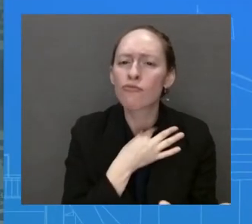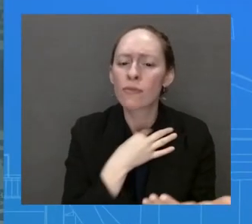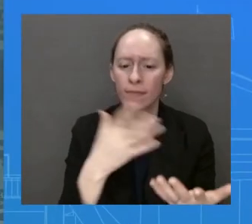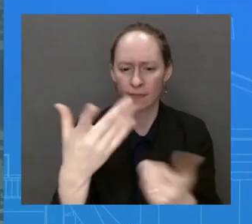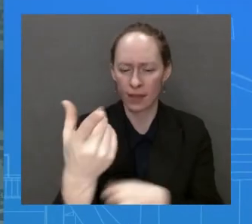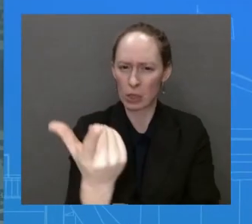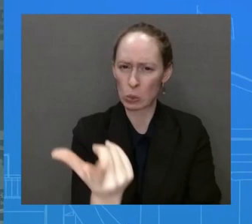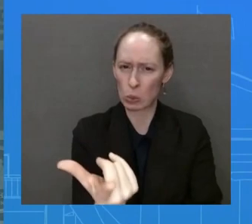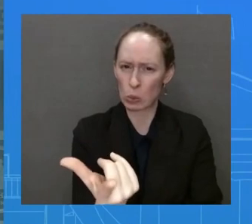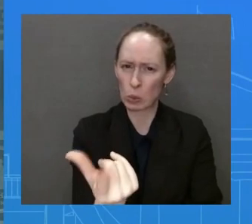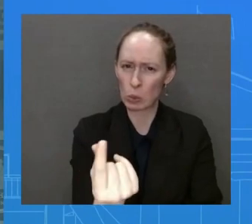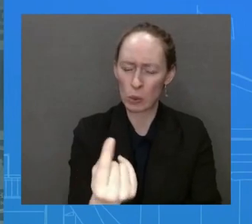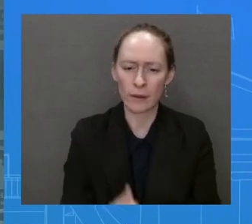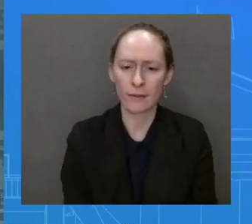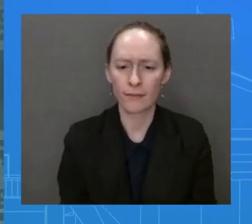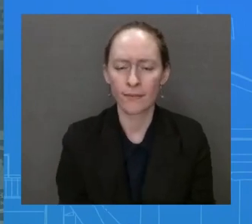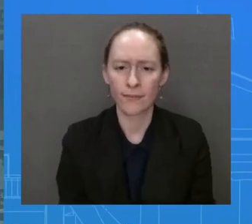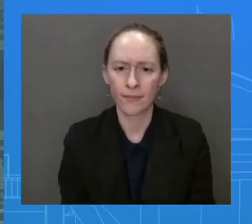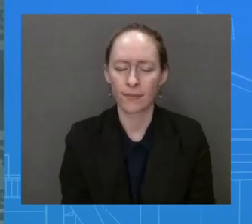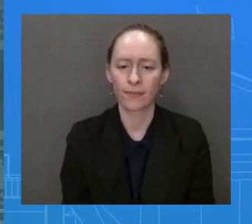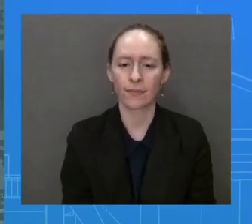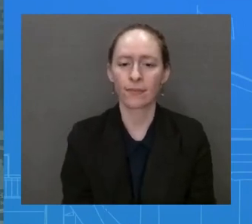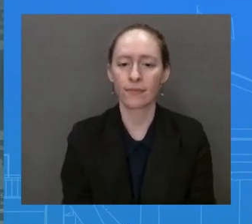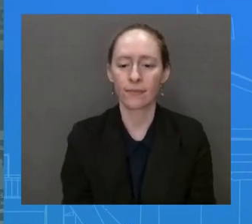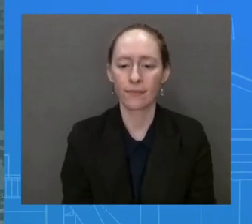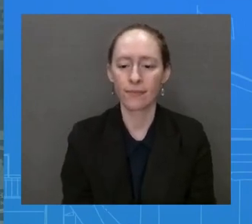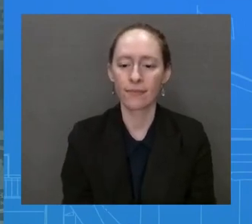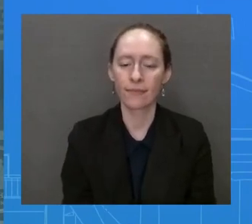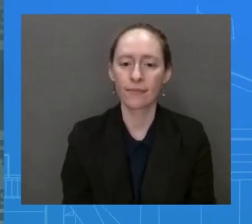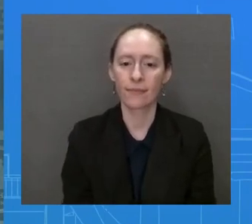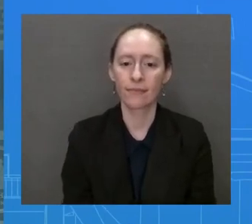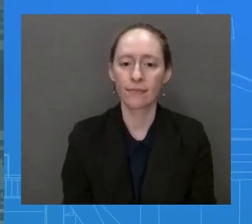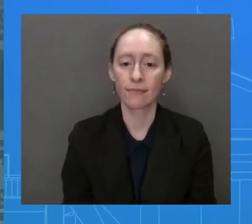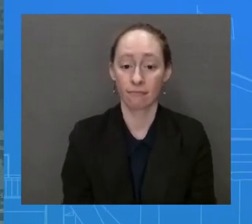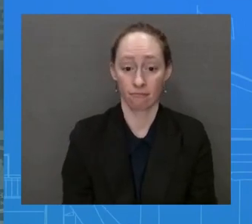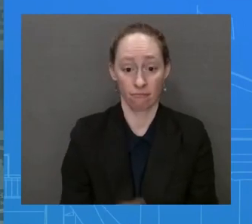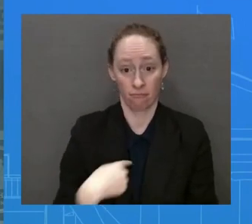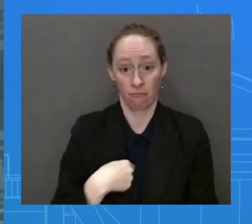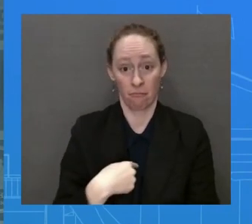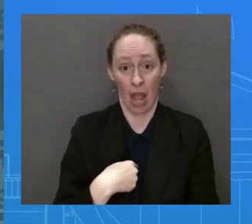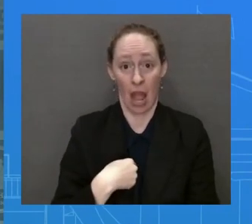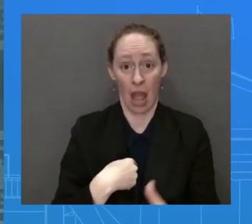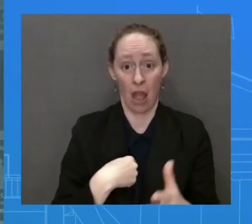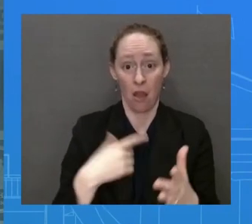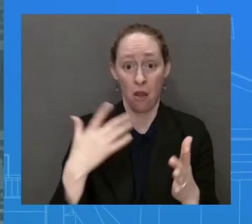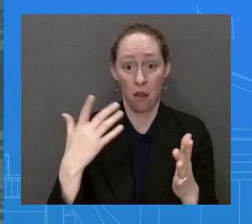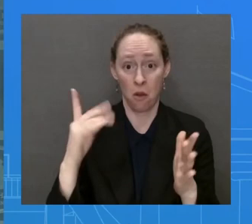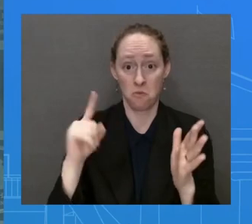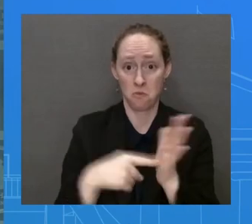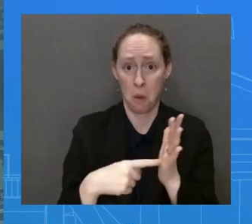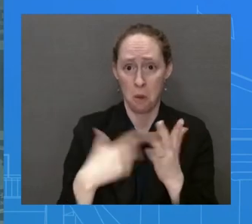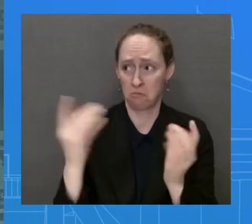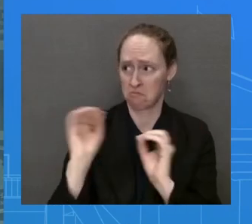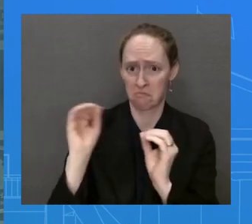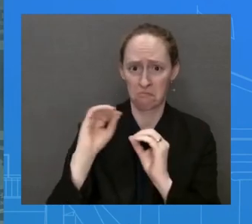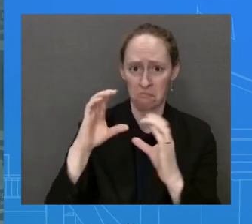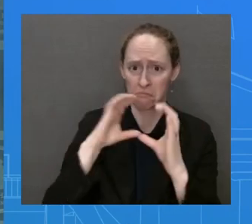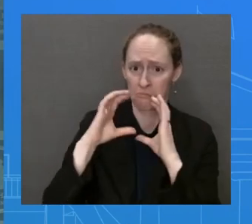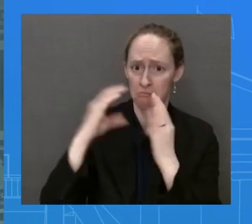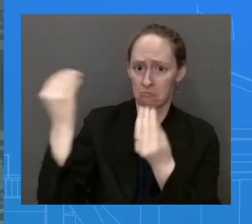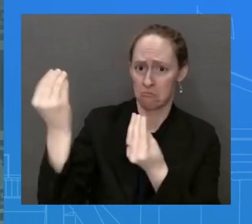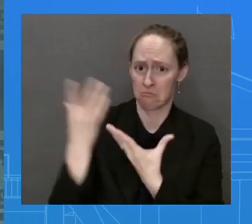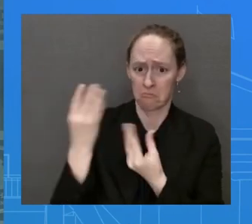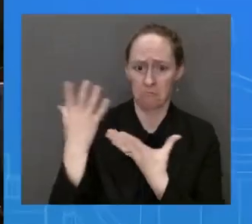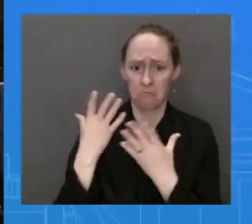for public engagement, we've not gotten any information on that in terms of from the public. We've not received any questions.